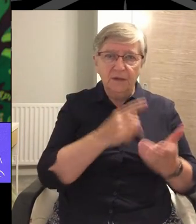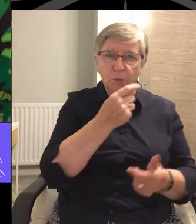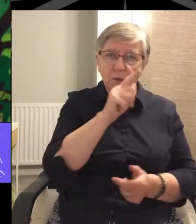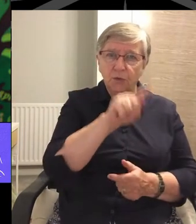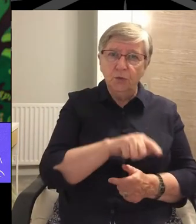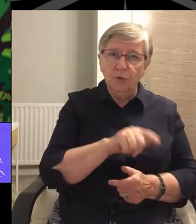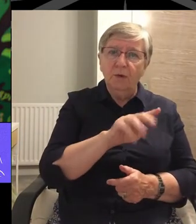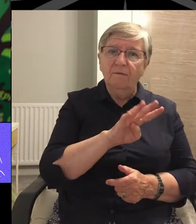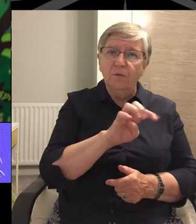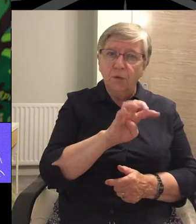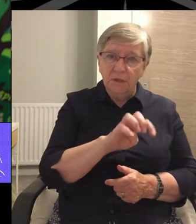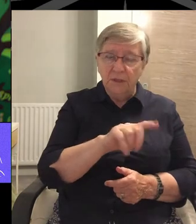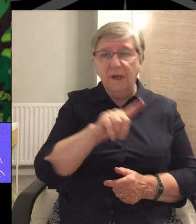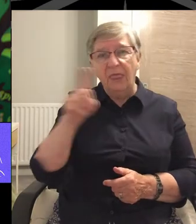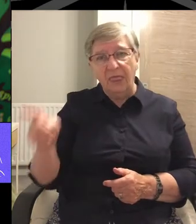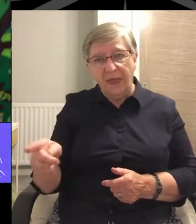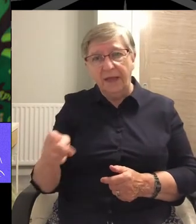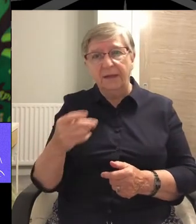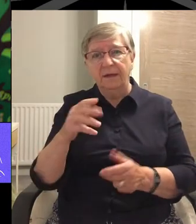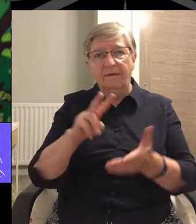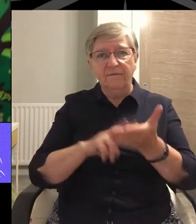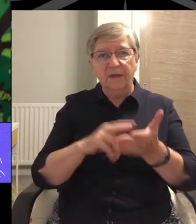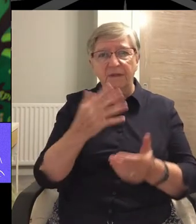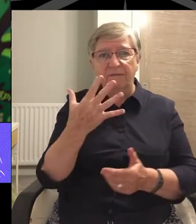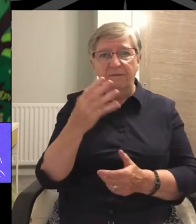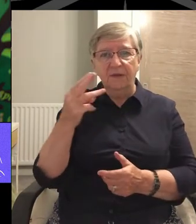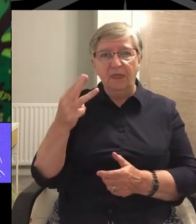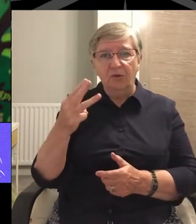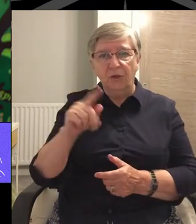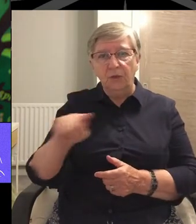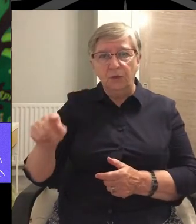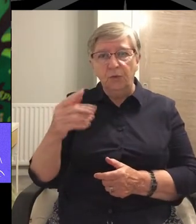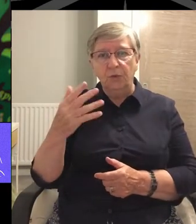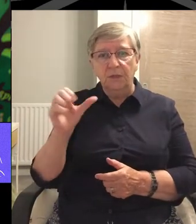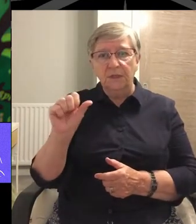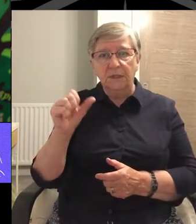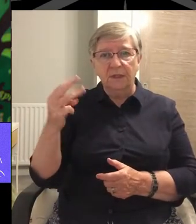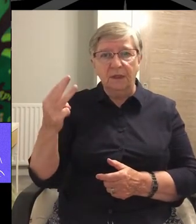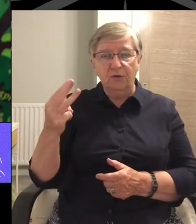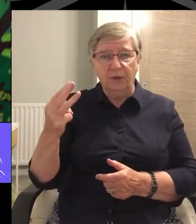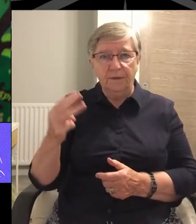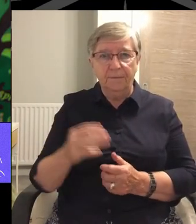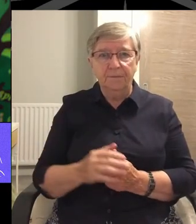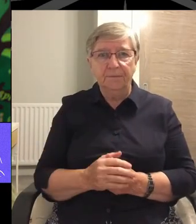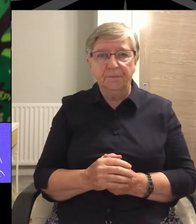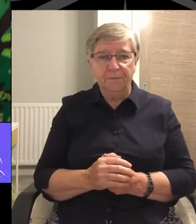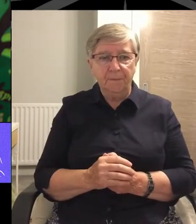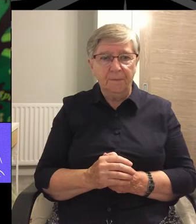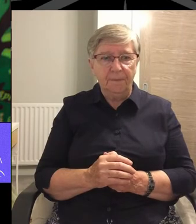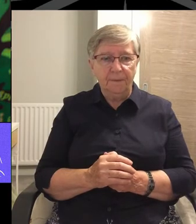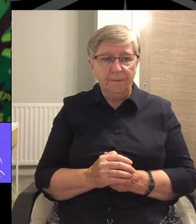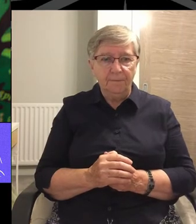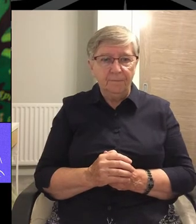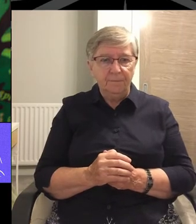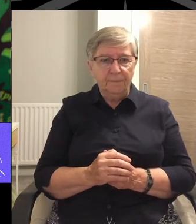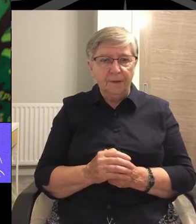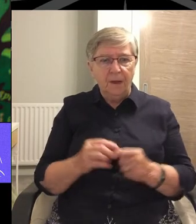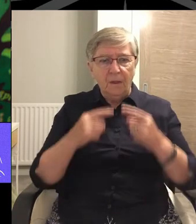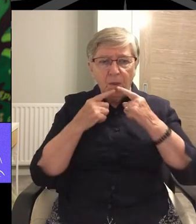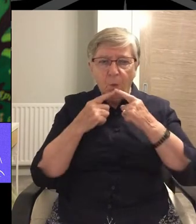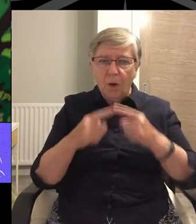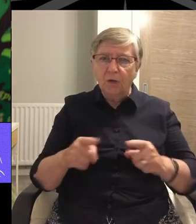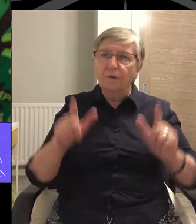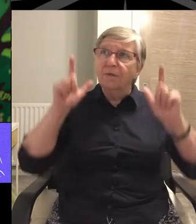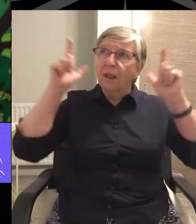verses, and then I'm going to jump on to verse 53 through to the end of the chapter. "The word